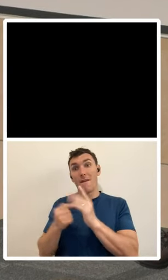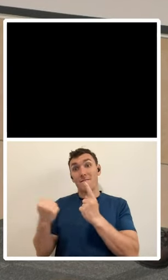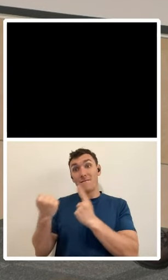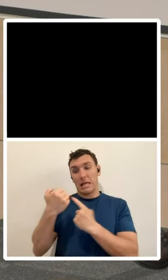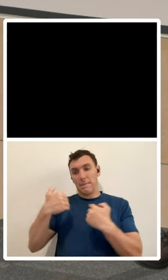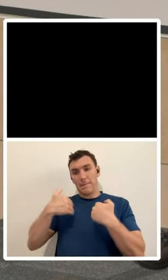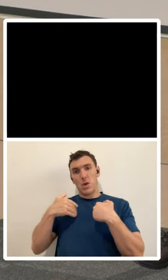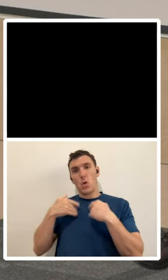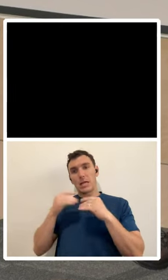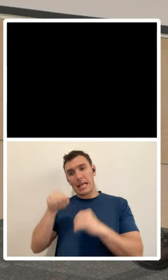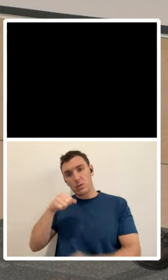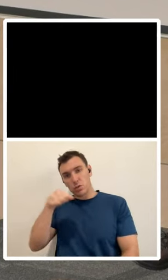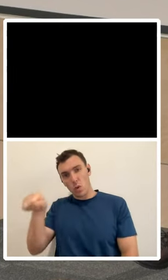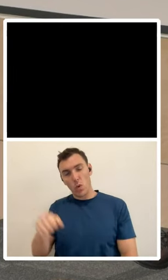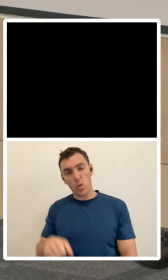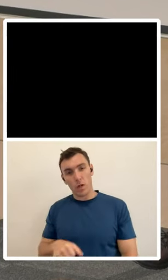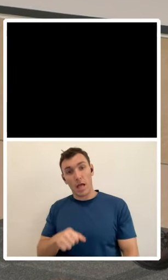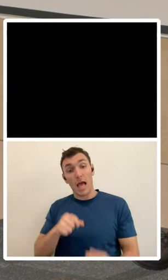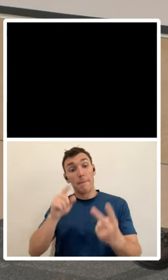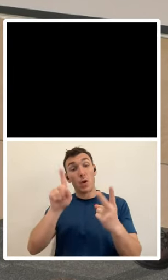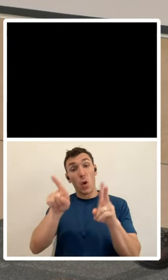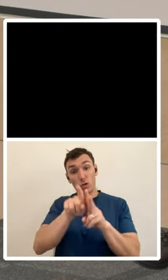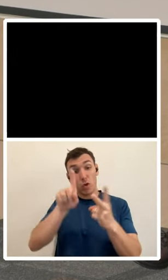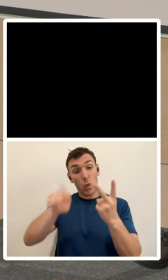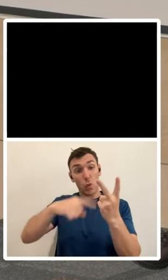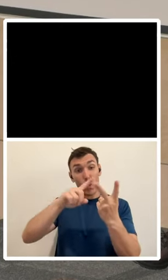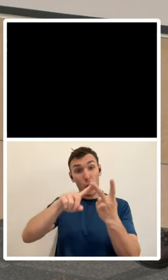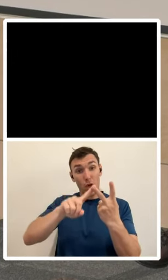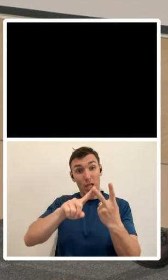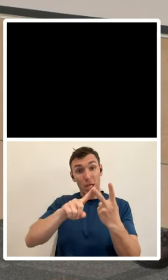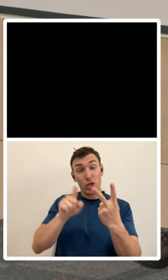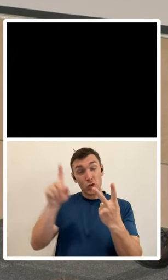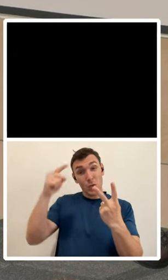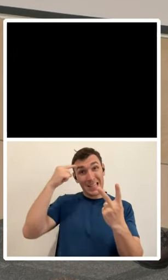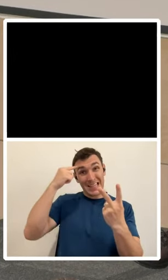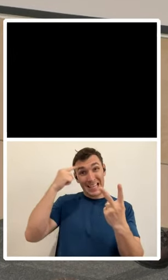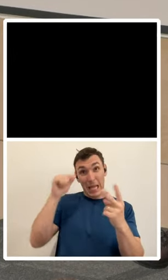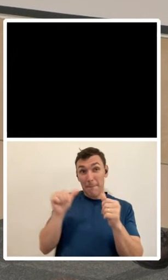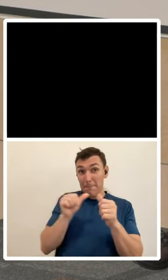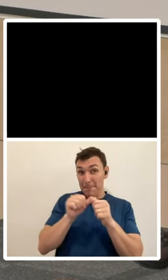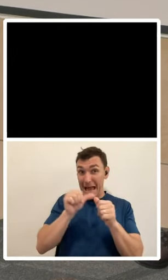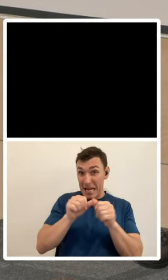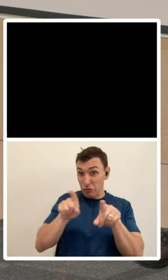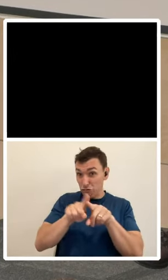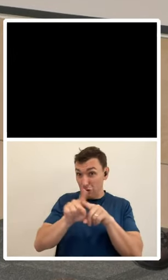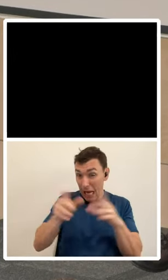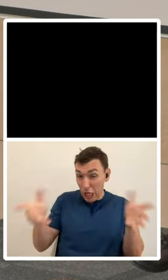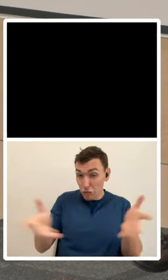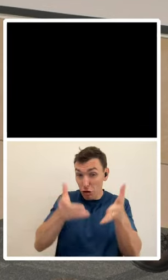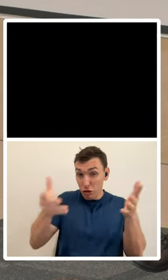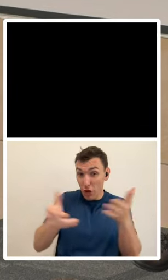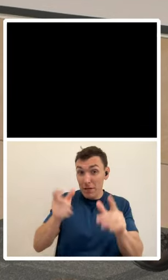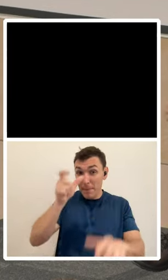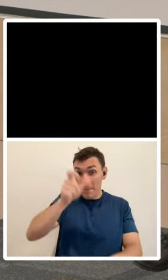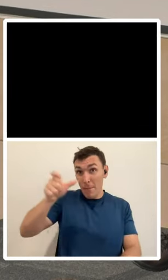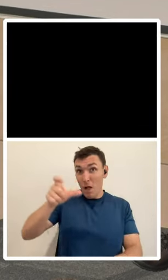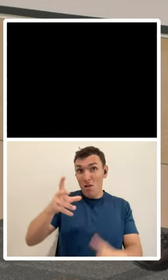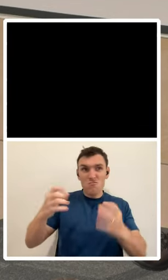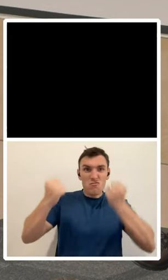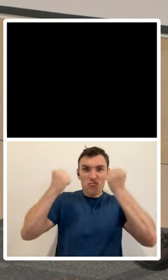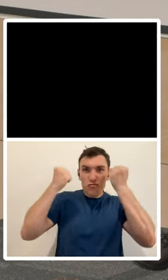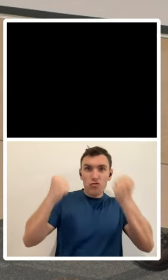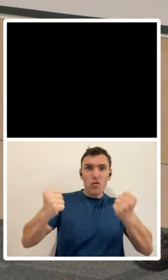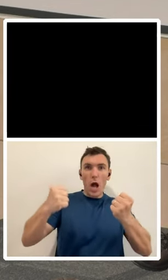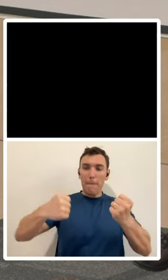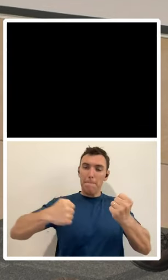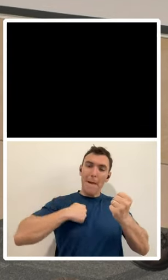up more sense of class solidarity, class antagonism, and has the kind of eclipse of the language of class, which you see, for instance,